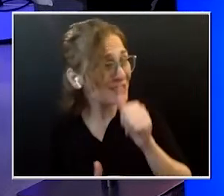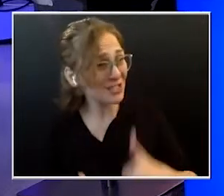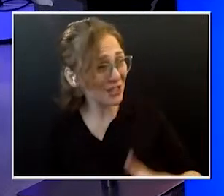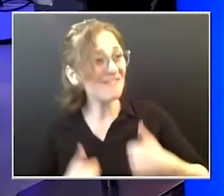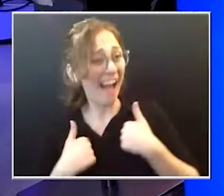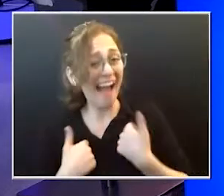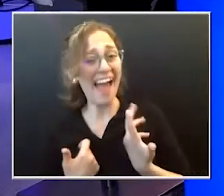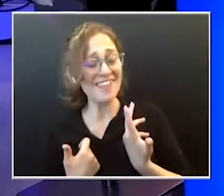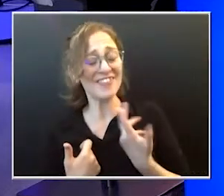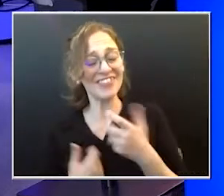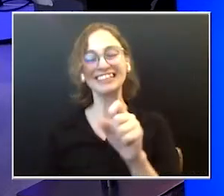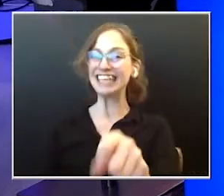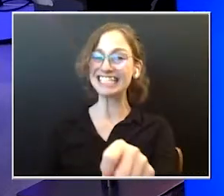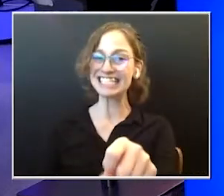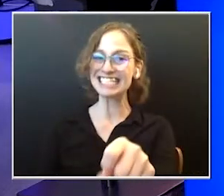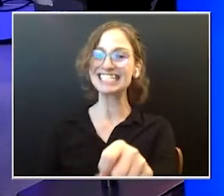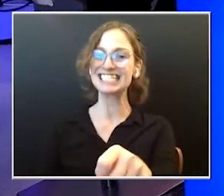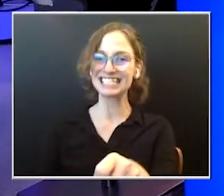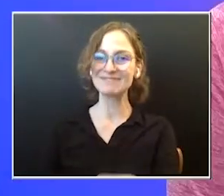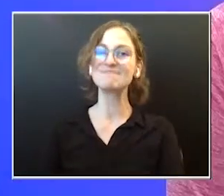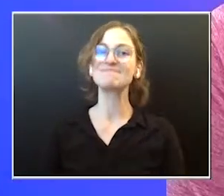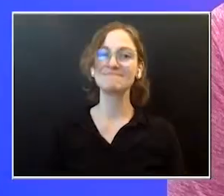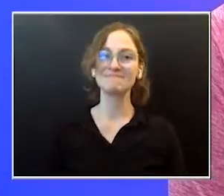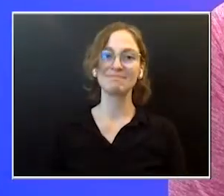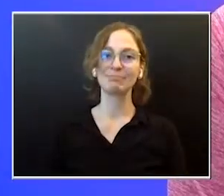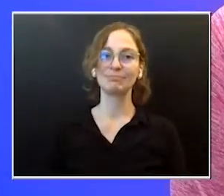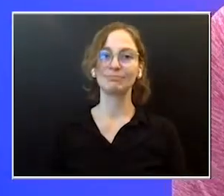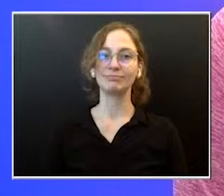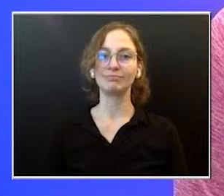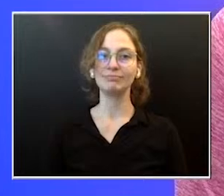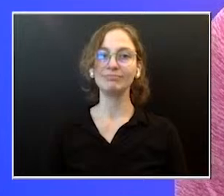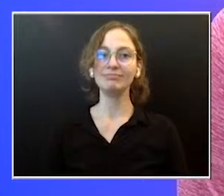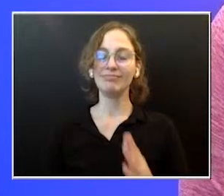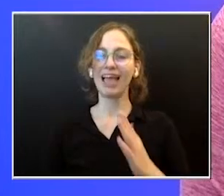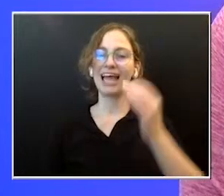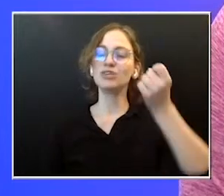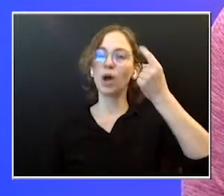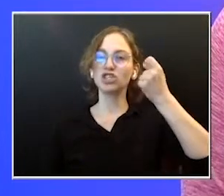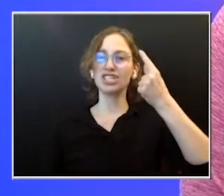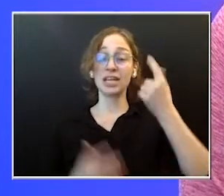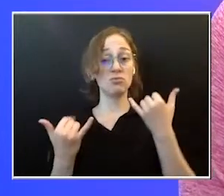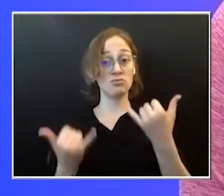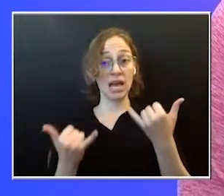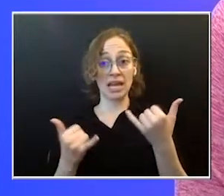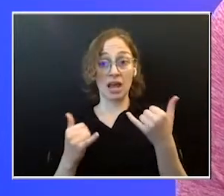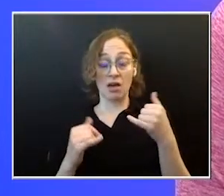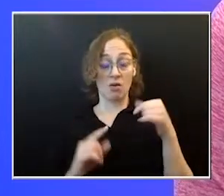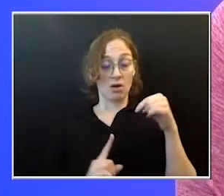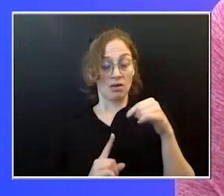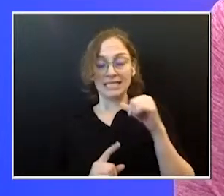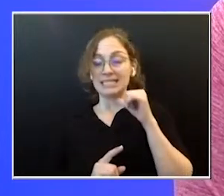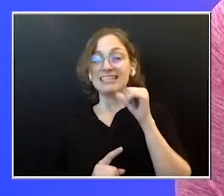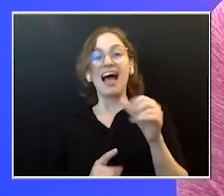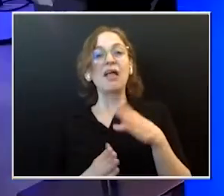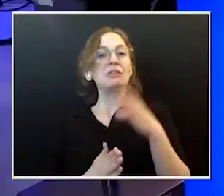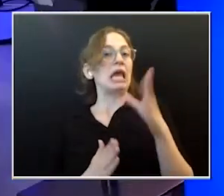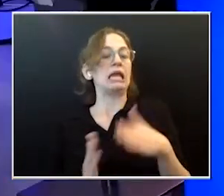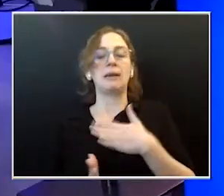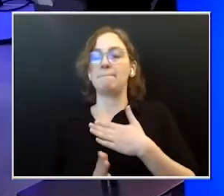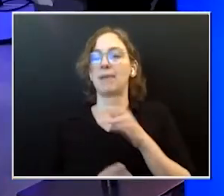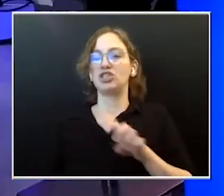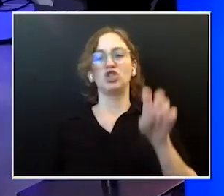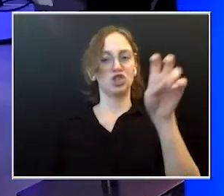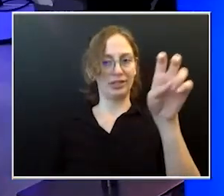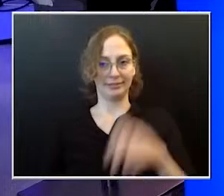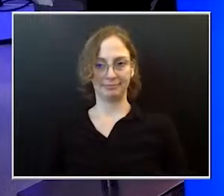like you. And no, it's not. You know, this is not the end, you know, of my journey. You know, this is just beginning. Well, clearly,